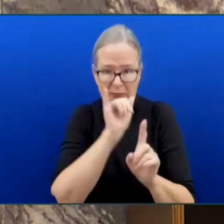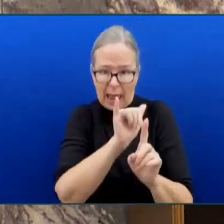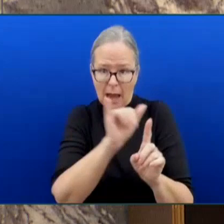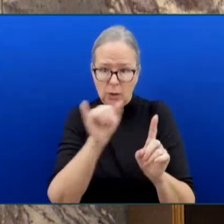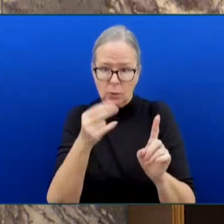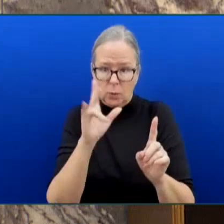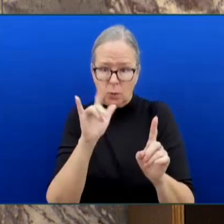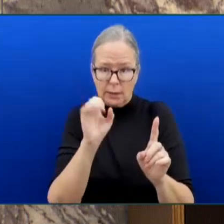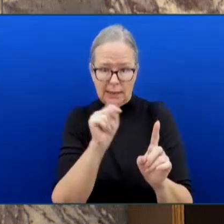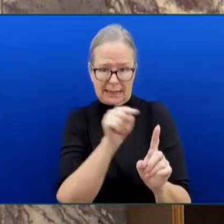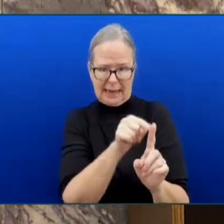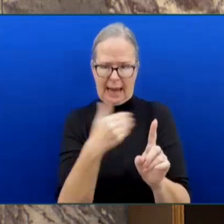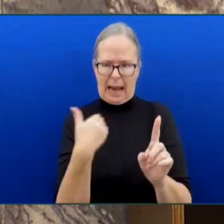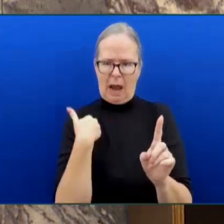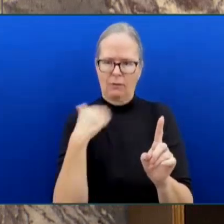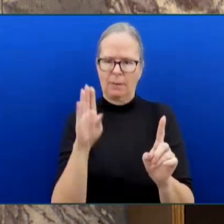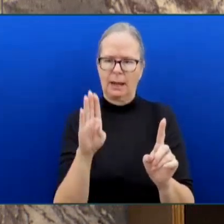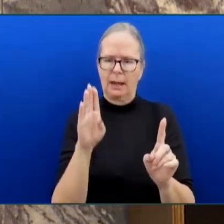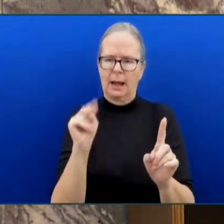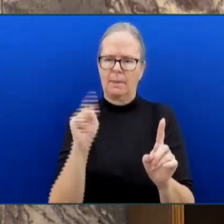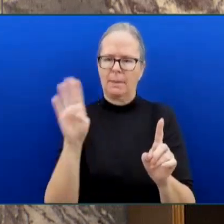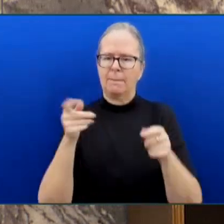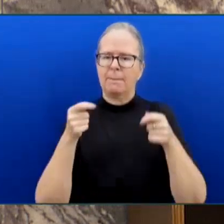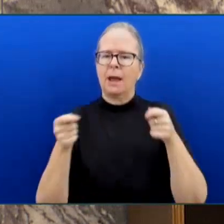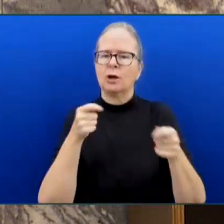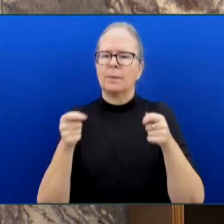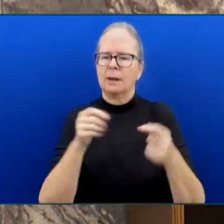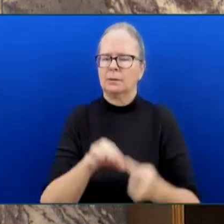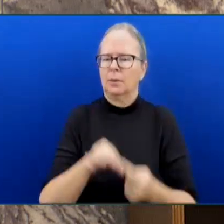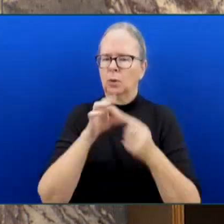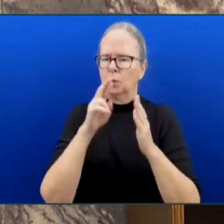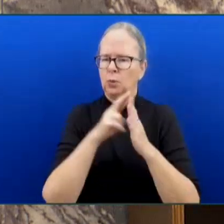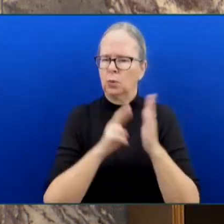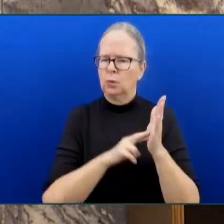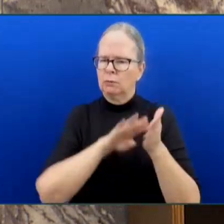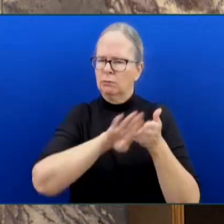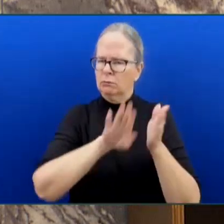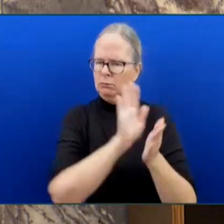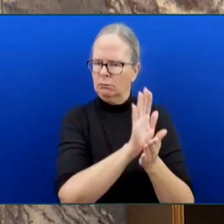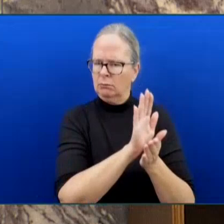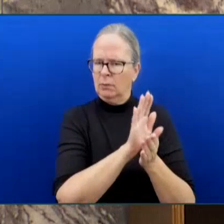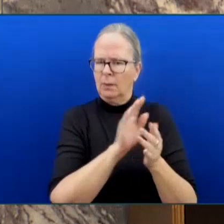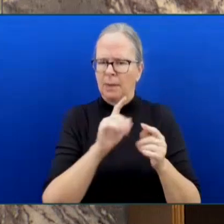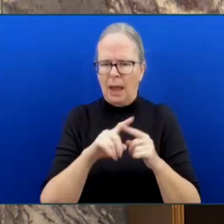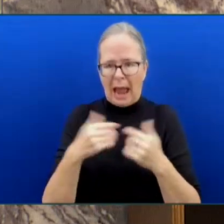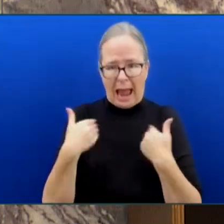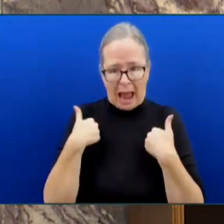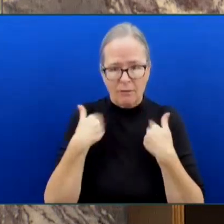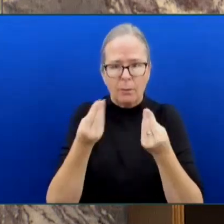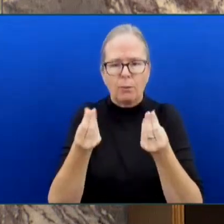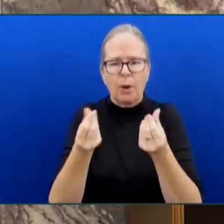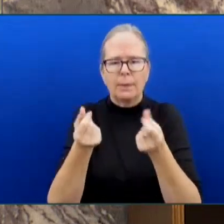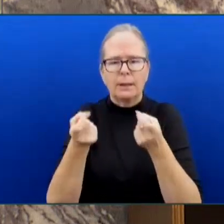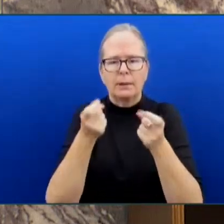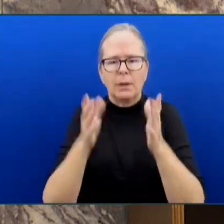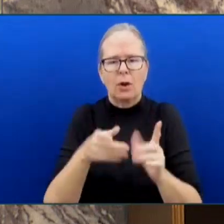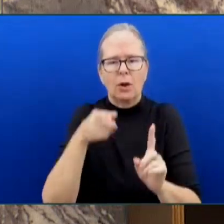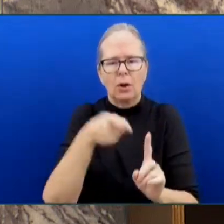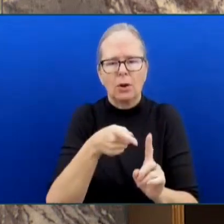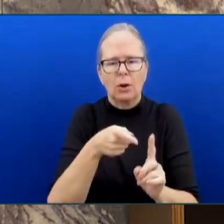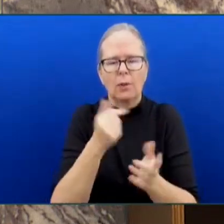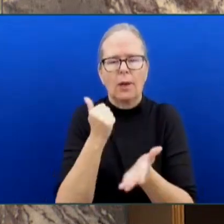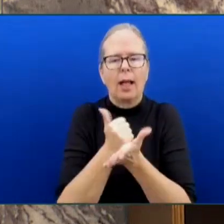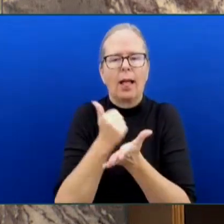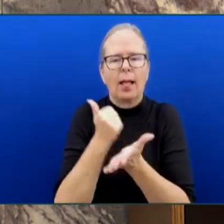company to handle your bookings, end quote. So while people struggle to make ends meet, the Premier exploited